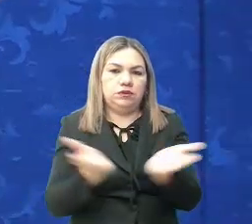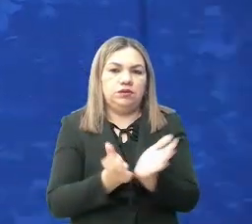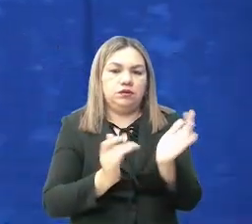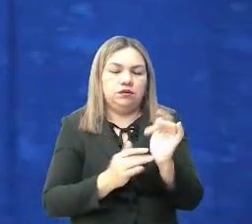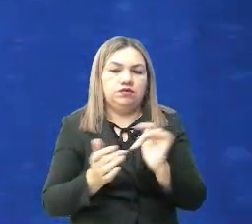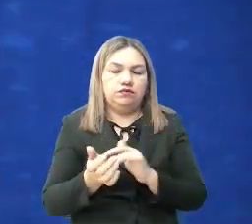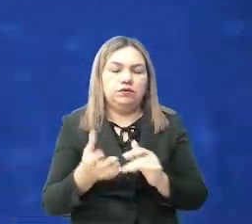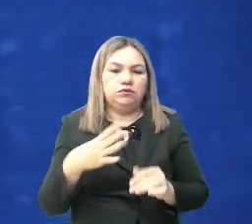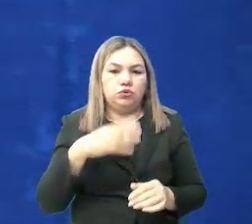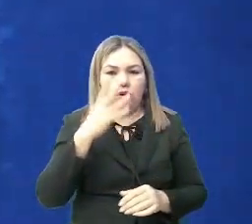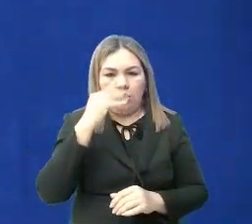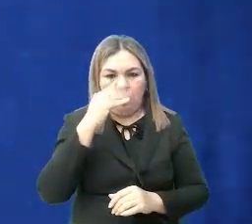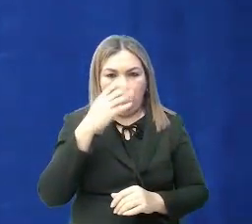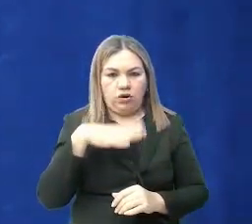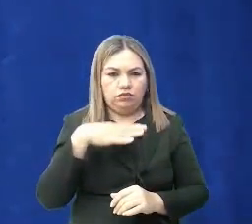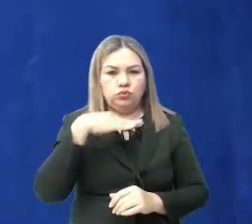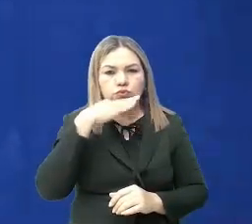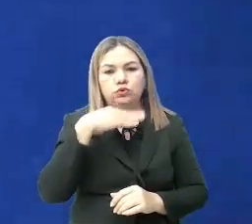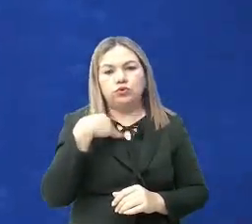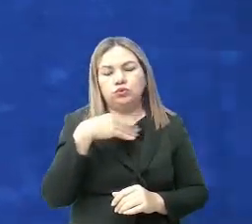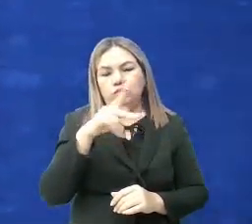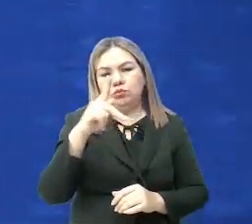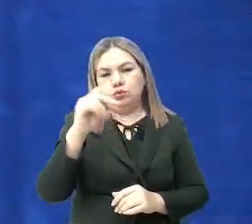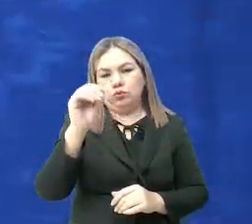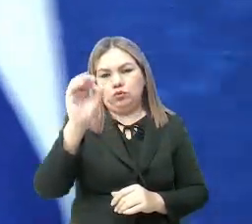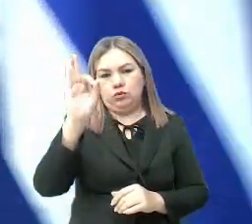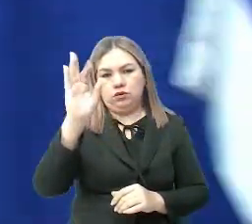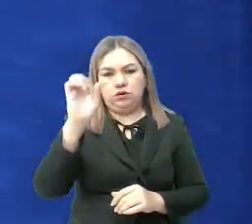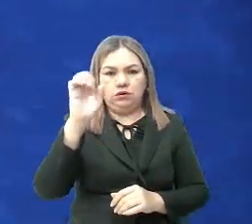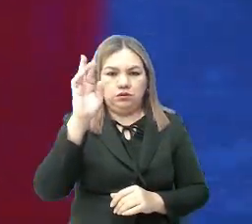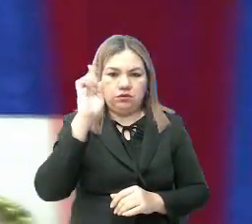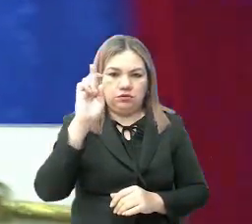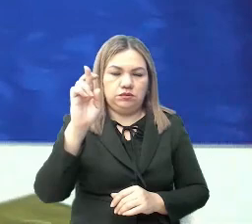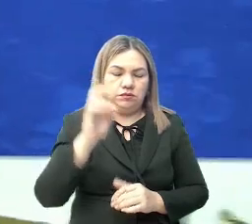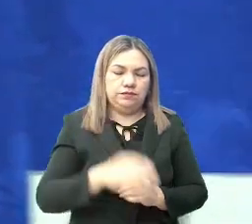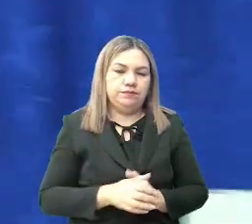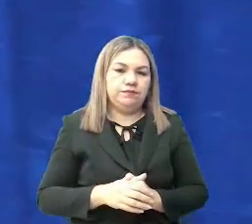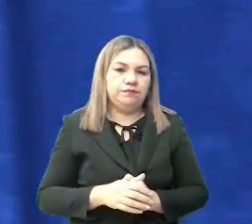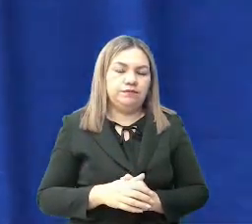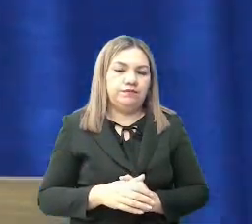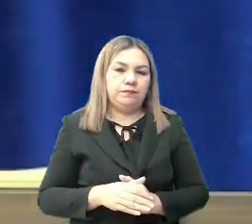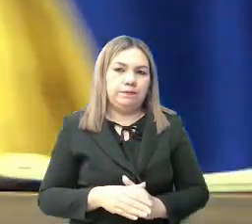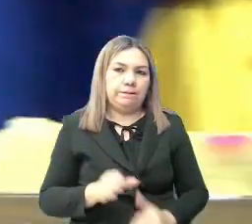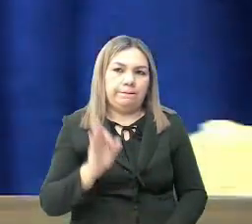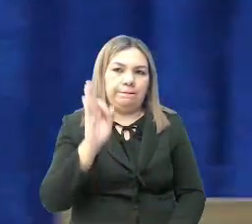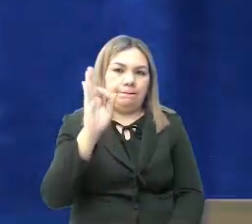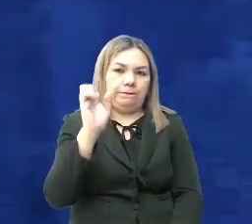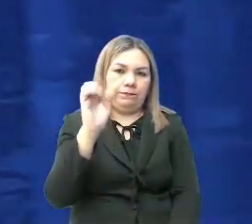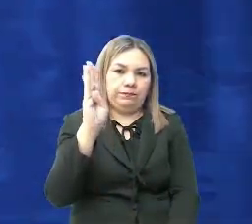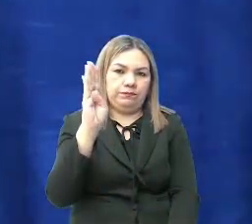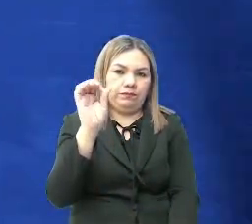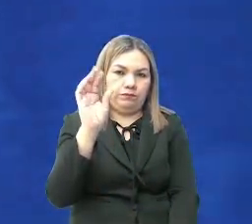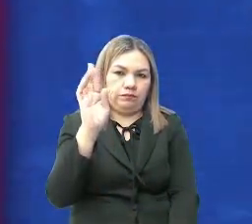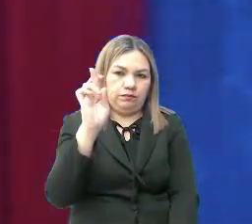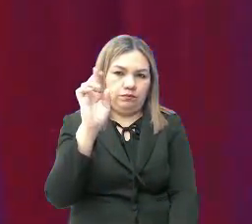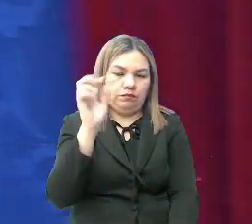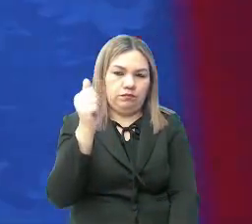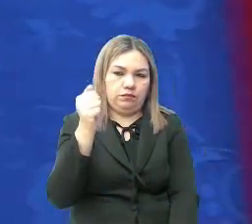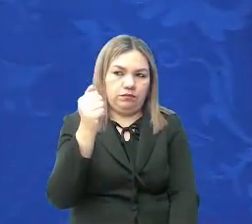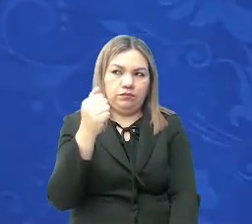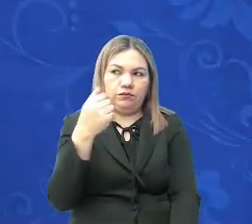word. What I speak has a lot of power. Yes, but if it goes with the word.